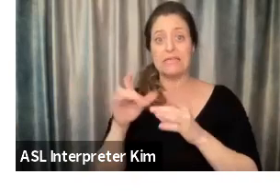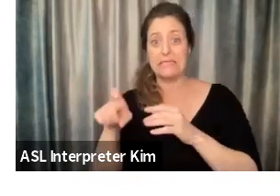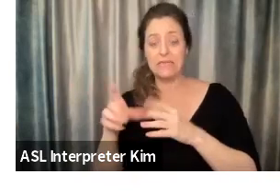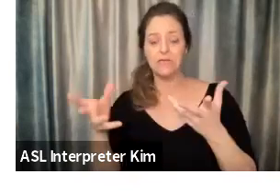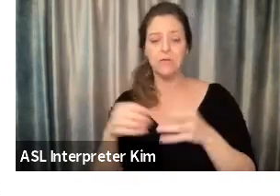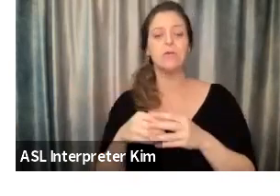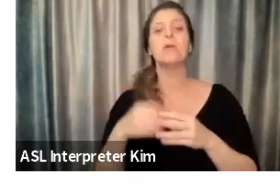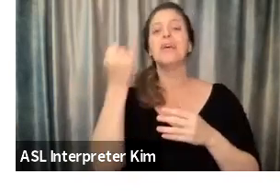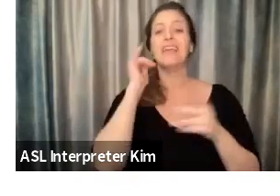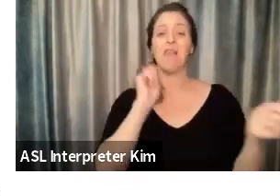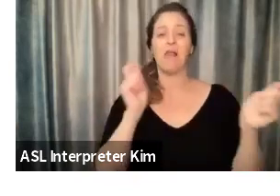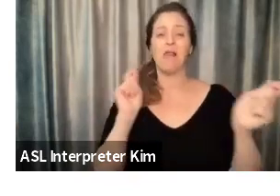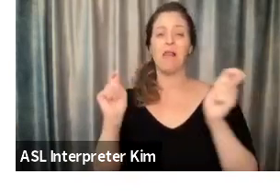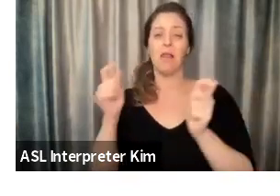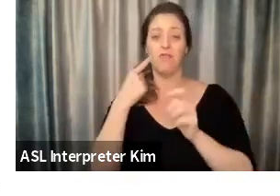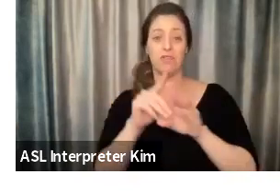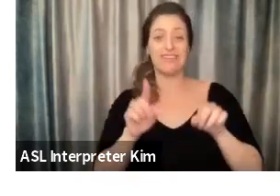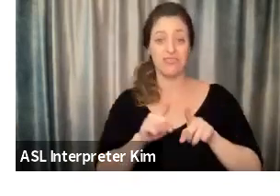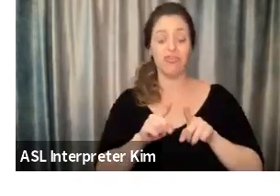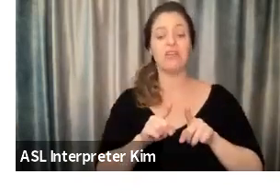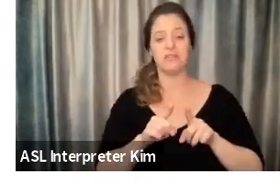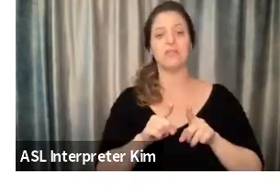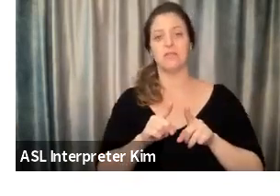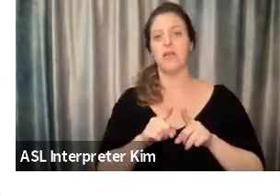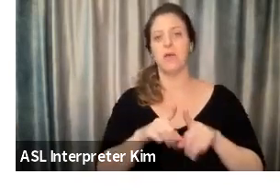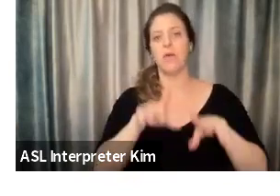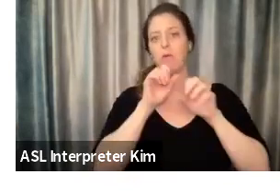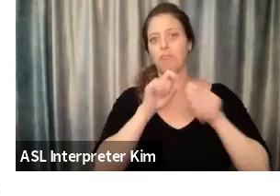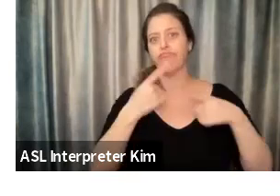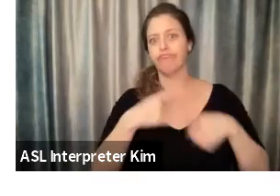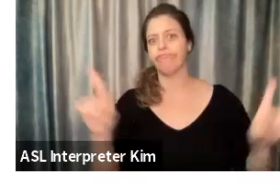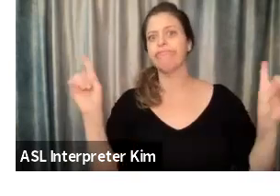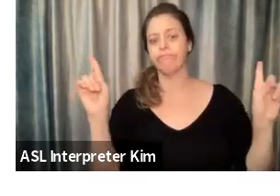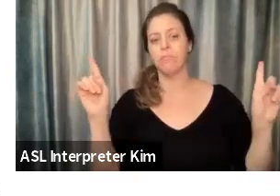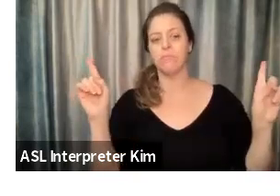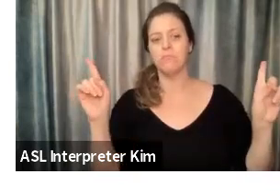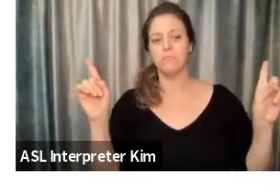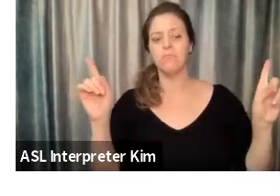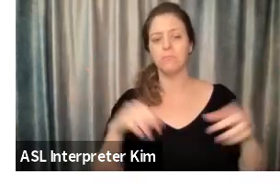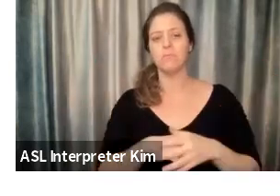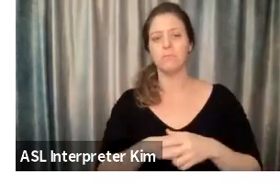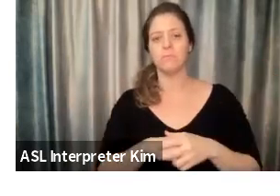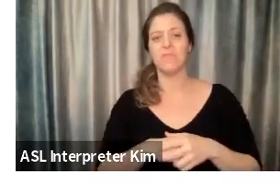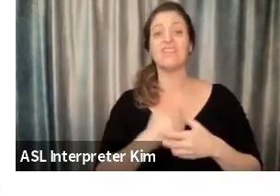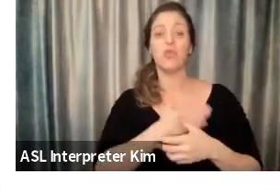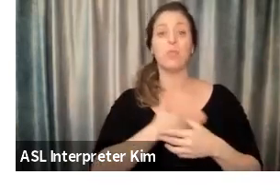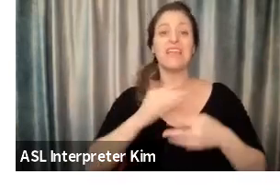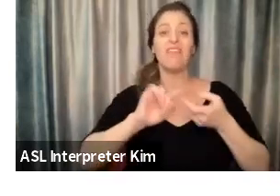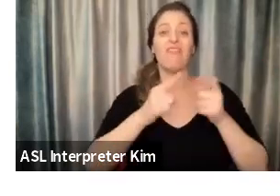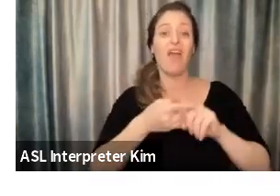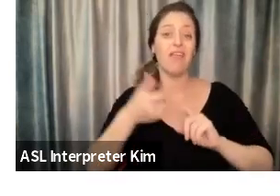any changes that are happening within the district. Obviously, if you have those accounts, please make friends with Twin Rivers USD.